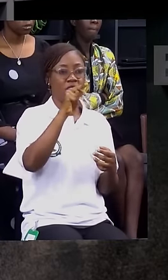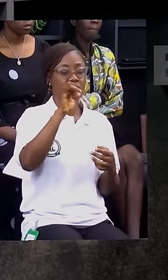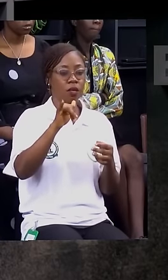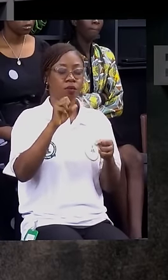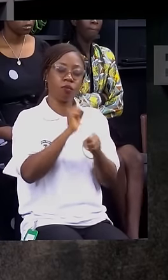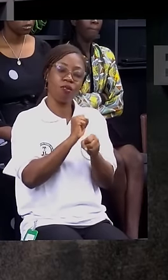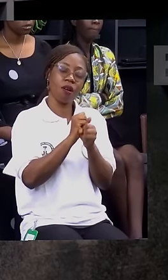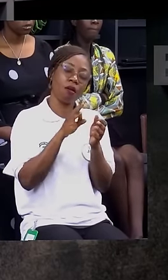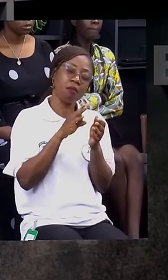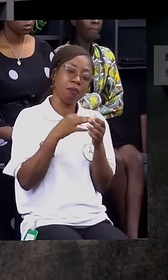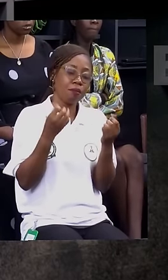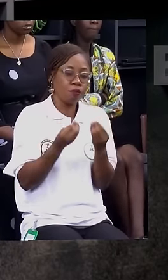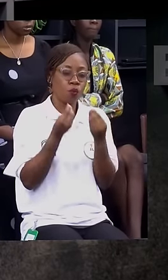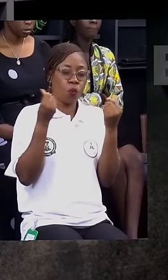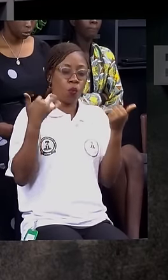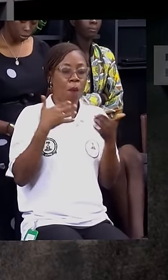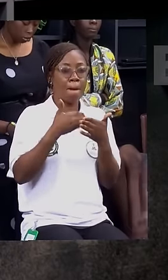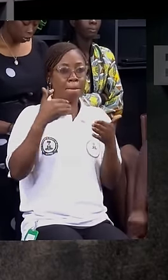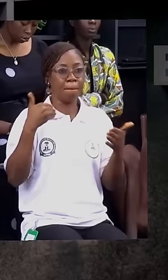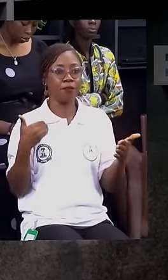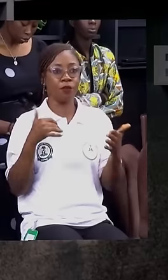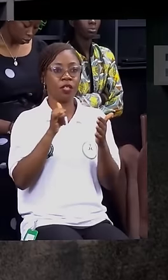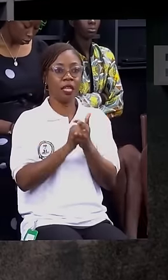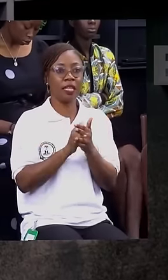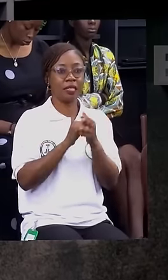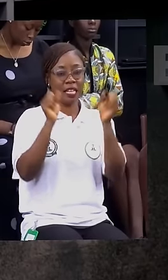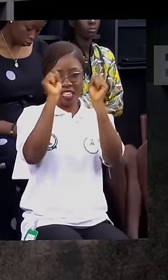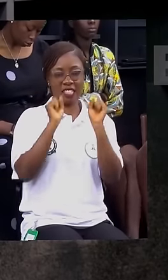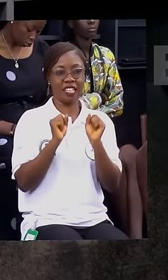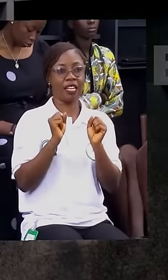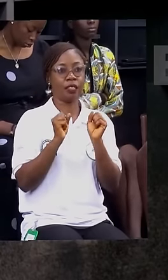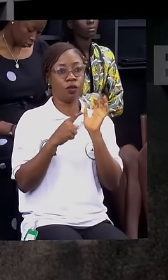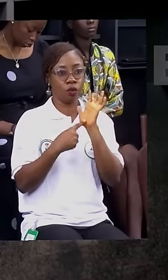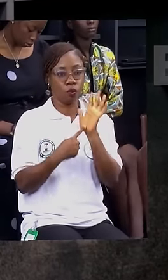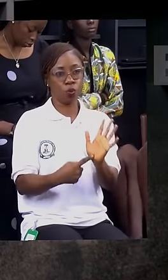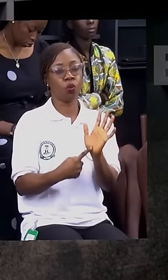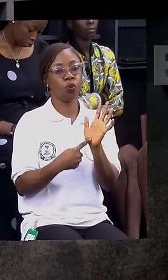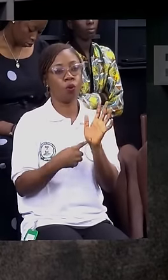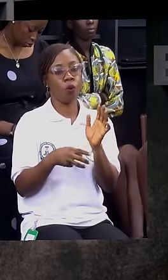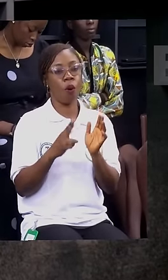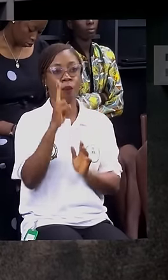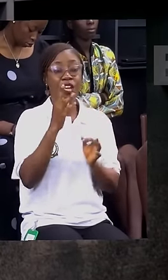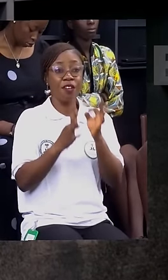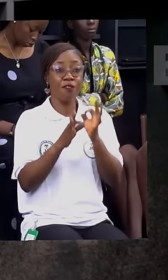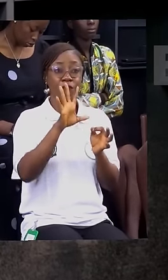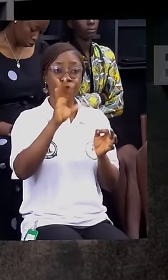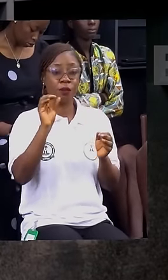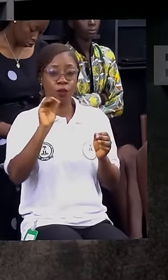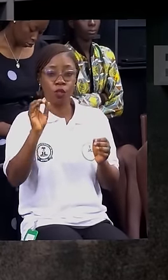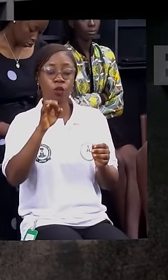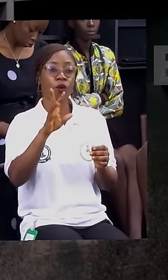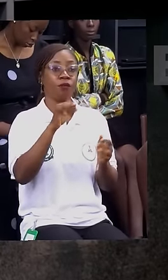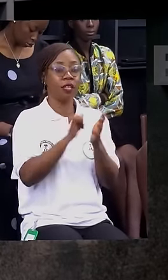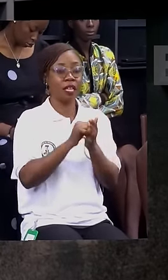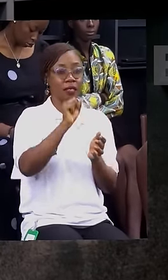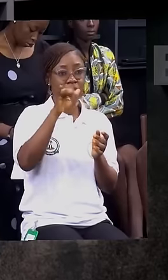gone before symptoms shows up. So if 50% of the kidney function is gone, the man is